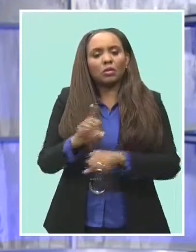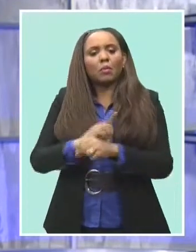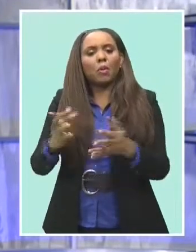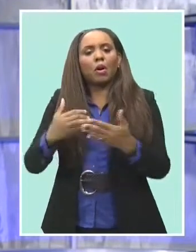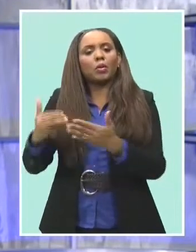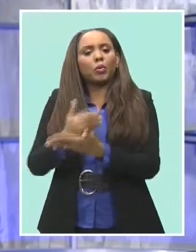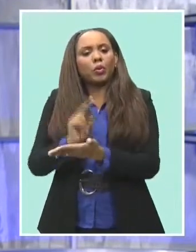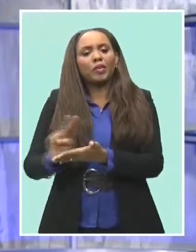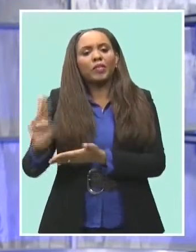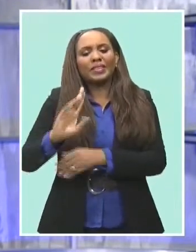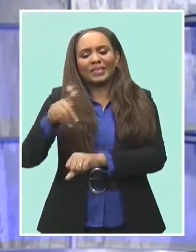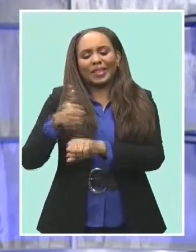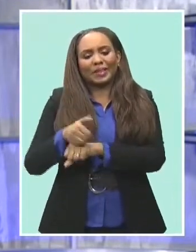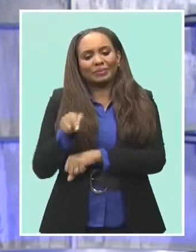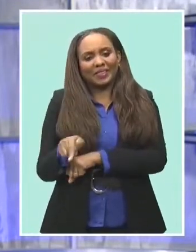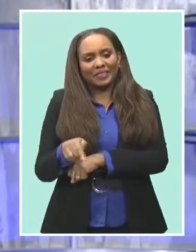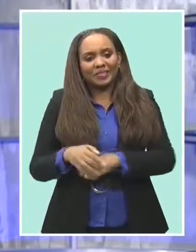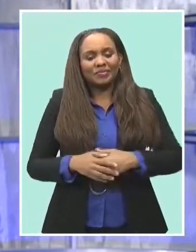report.